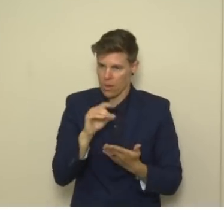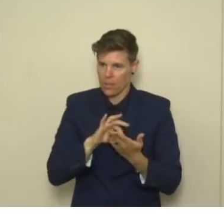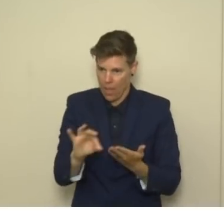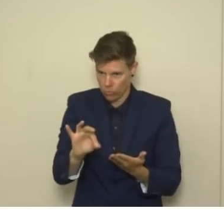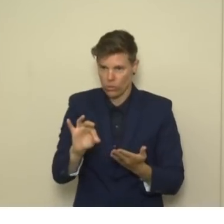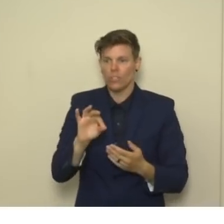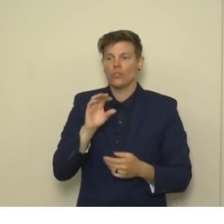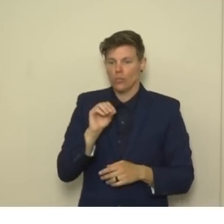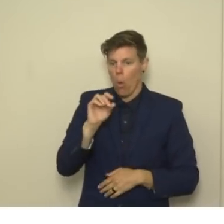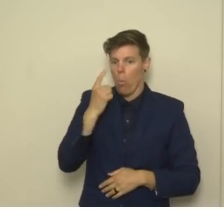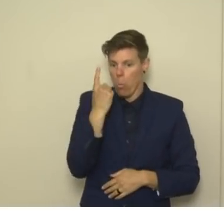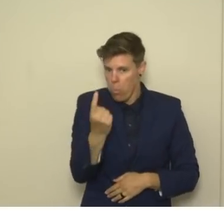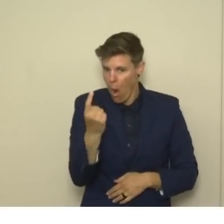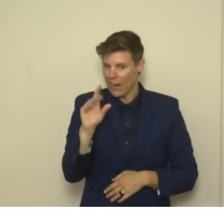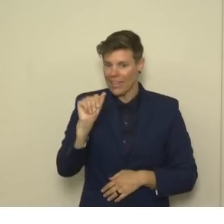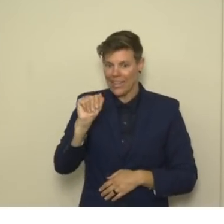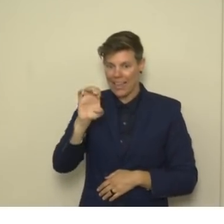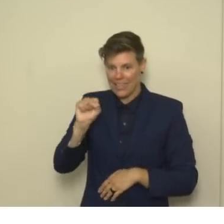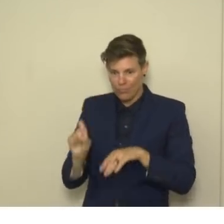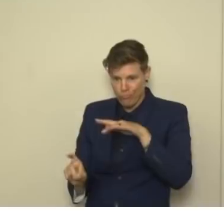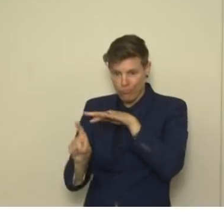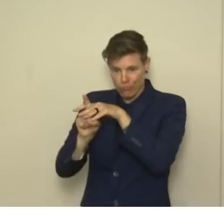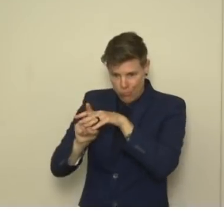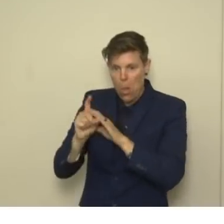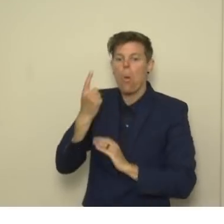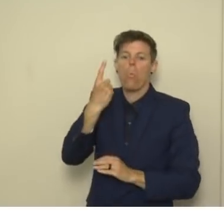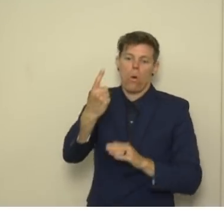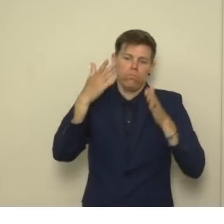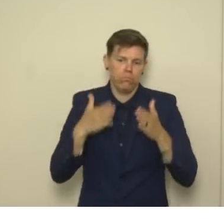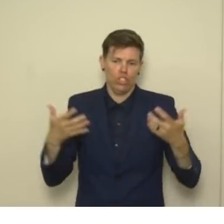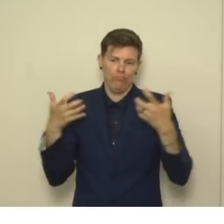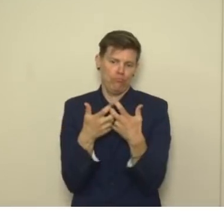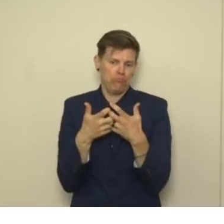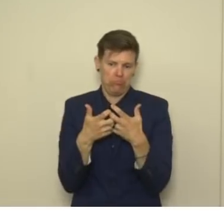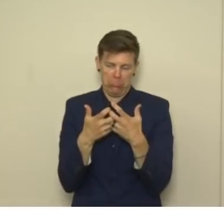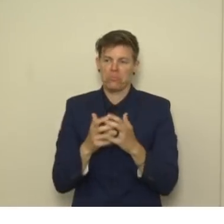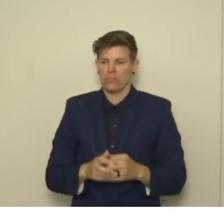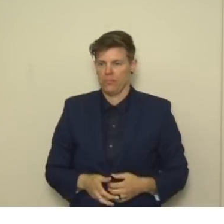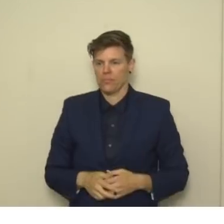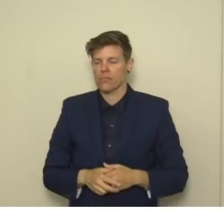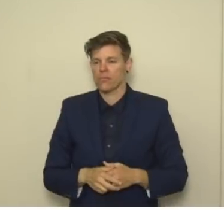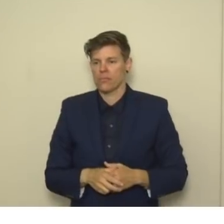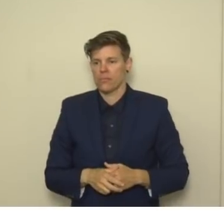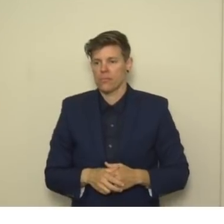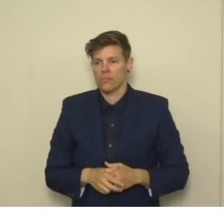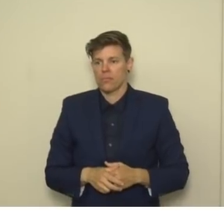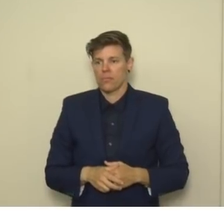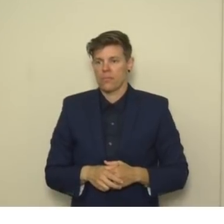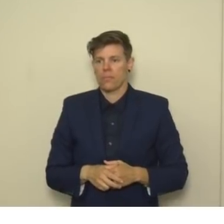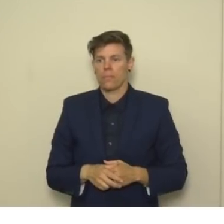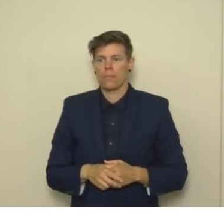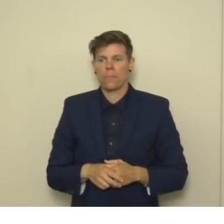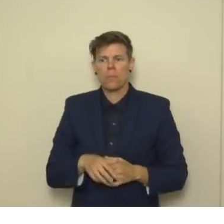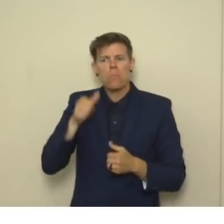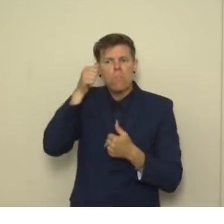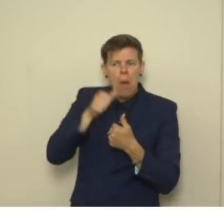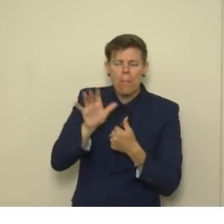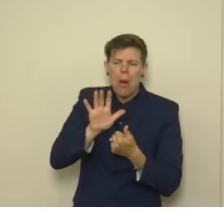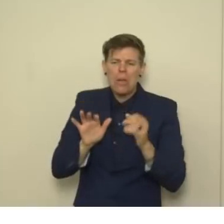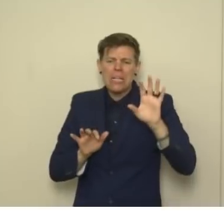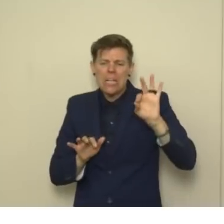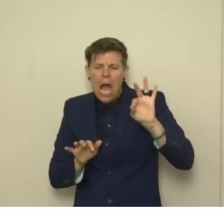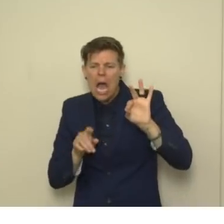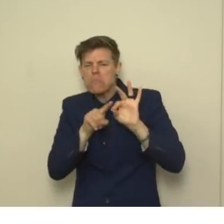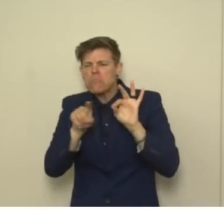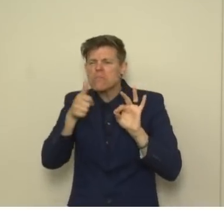we keep track of cases, not tests. So just wanted to make that clear. We talked last time about 10% of our cases, 9 to 10% are from out-of-state